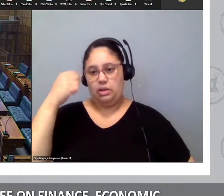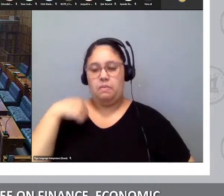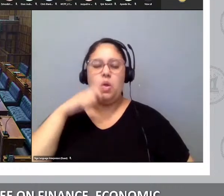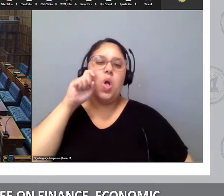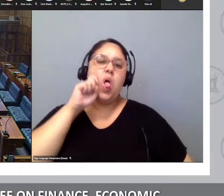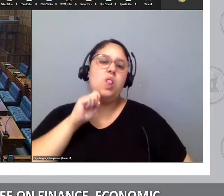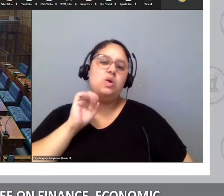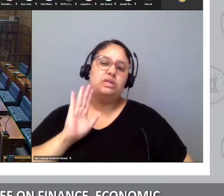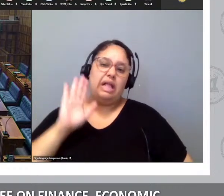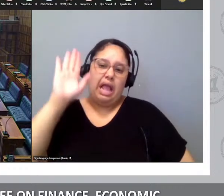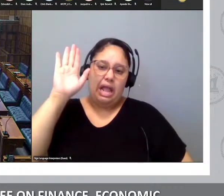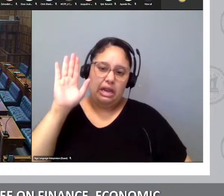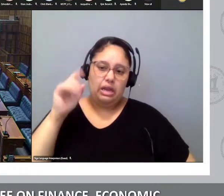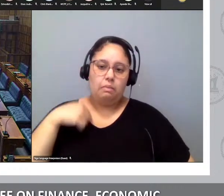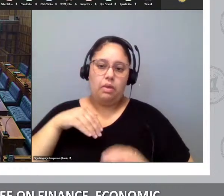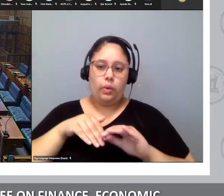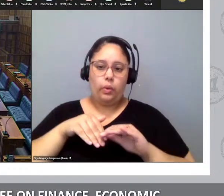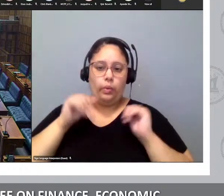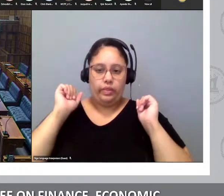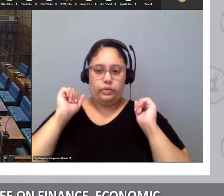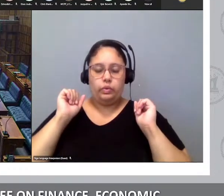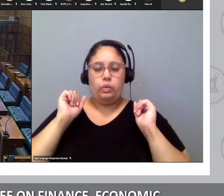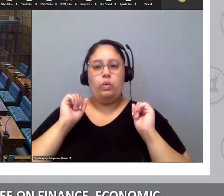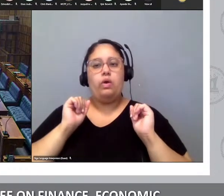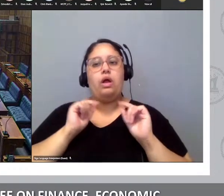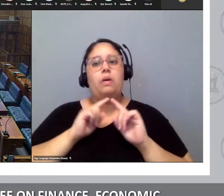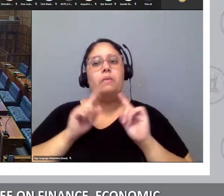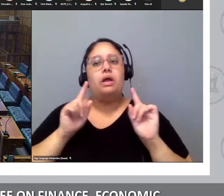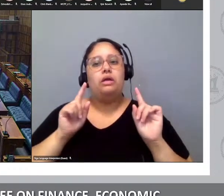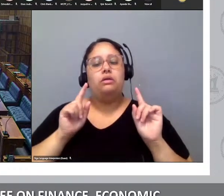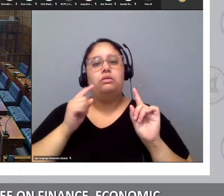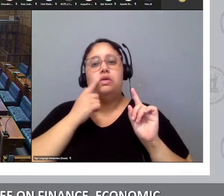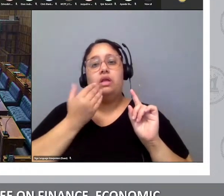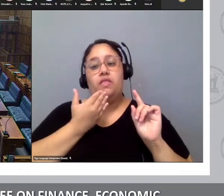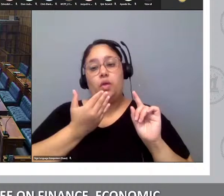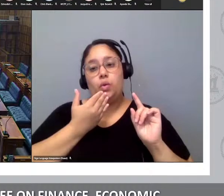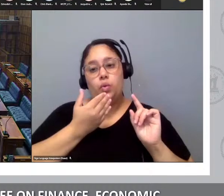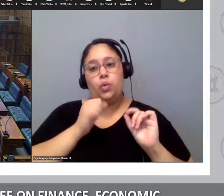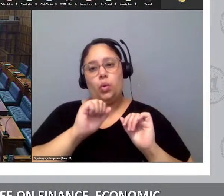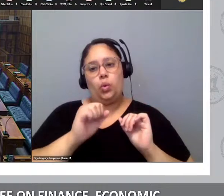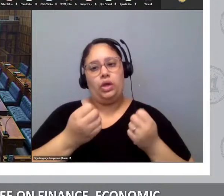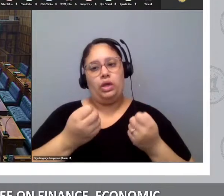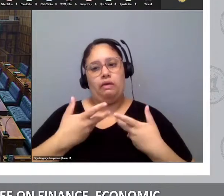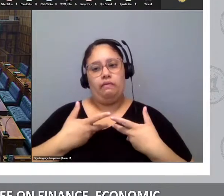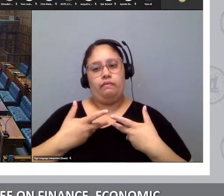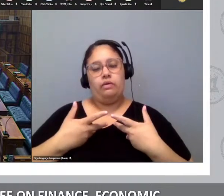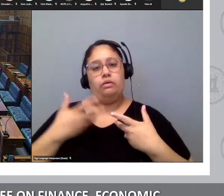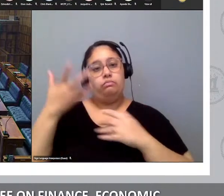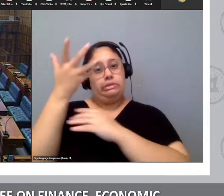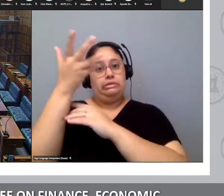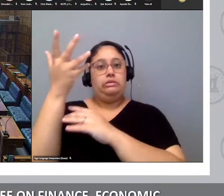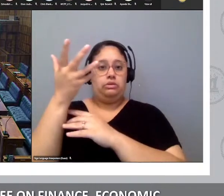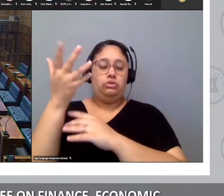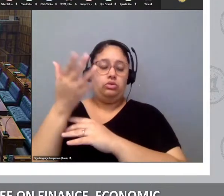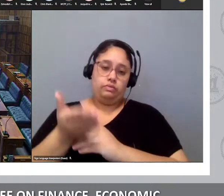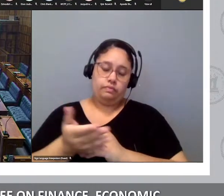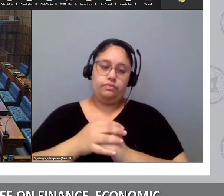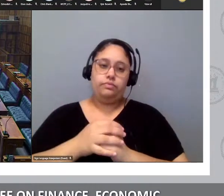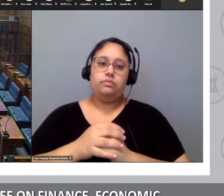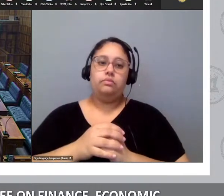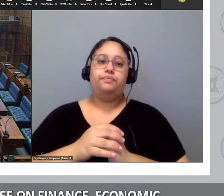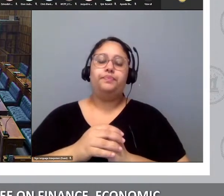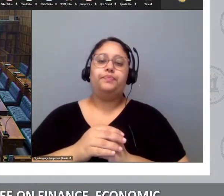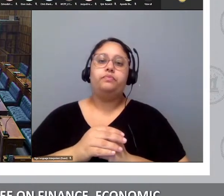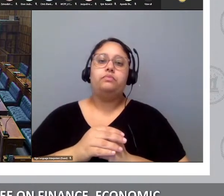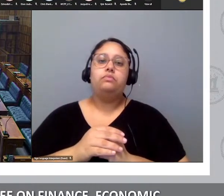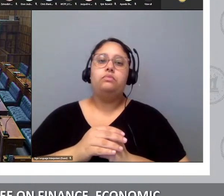hand that I withdrew uh but uh thank you for the for the for the presentations um